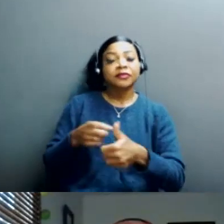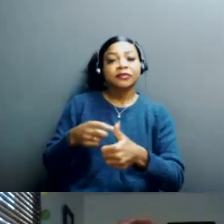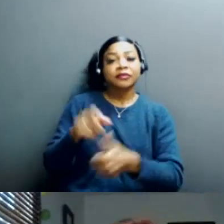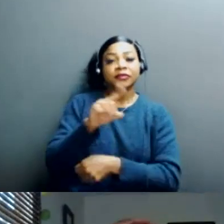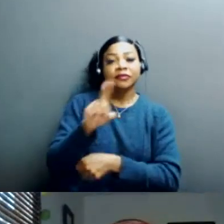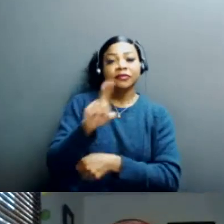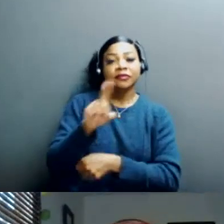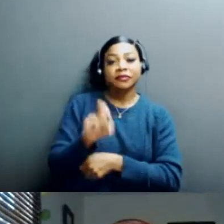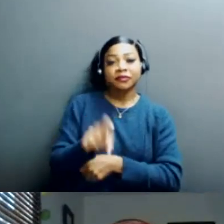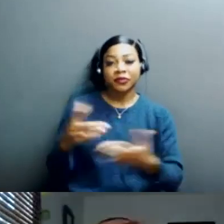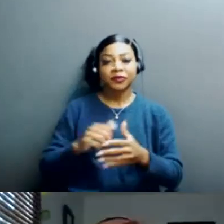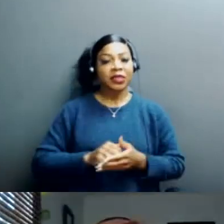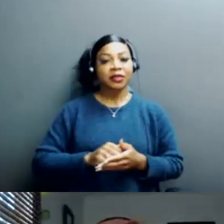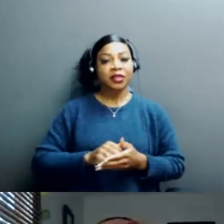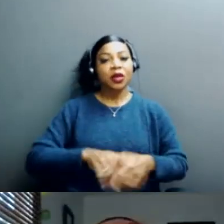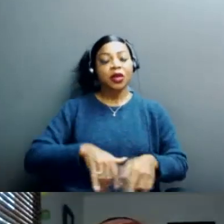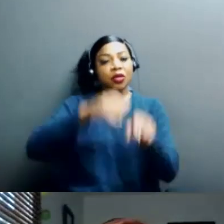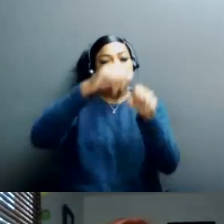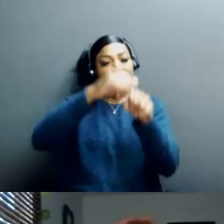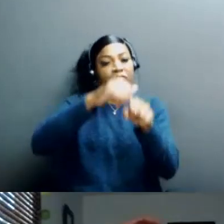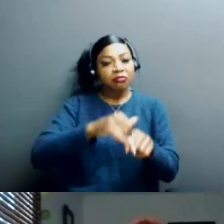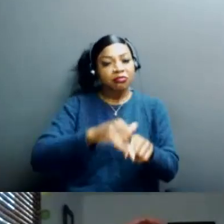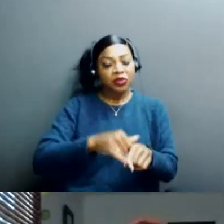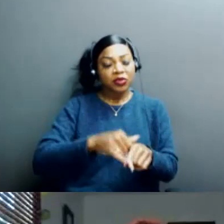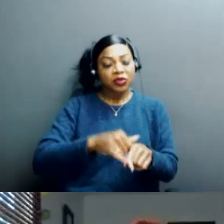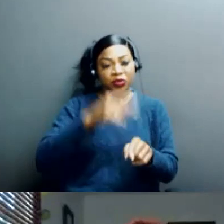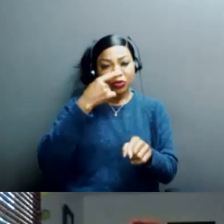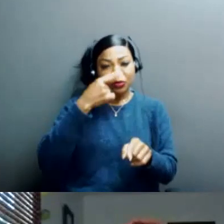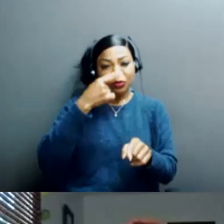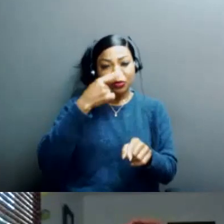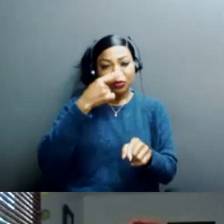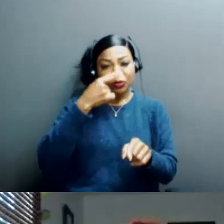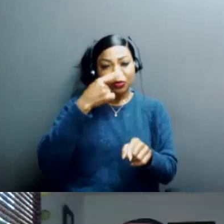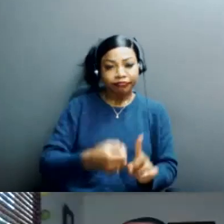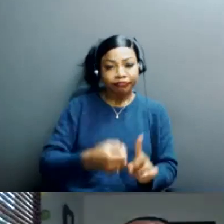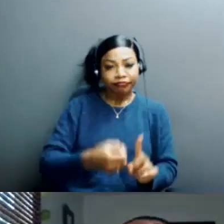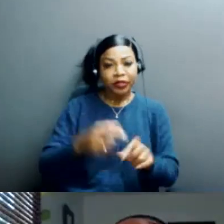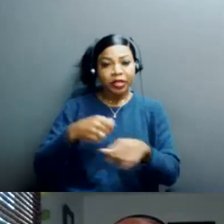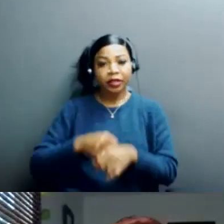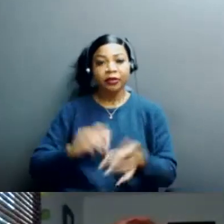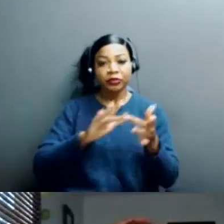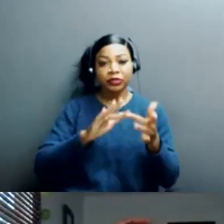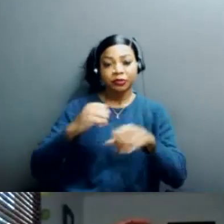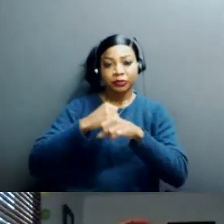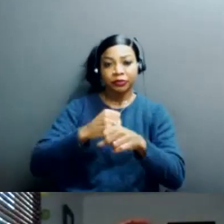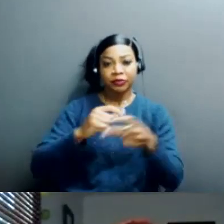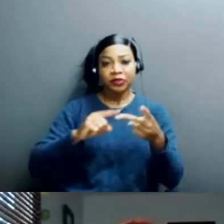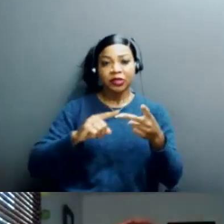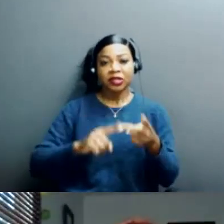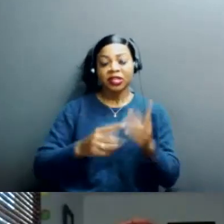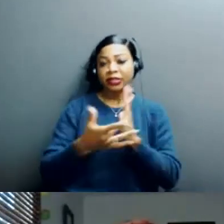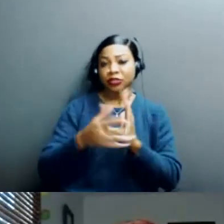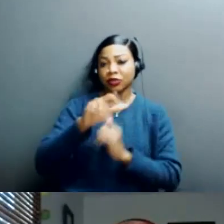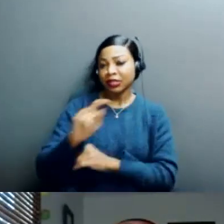let's kind of Define the terms because we talk a lot about cyber security we hear a lot about digital digital literacy so what